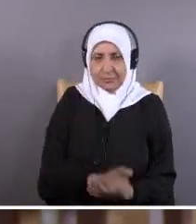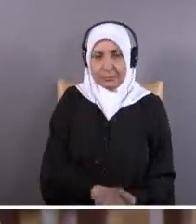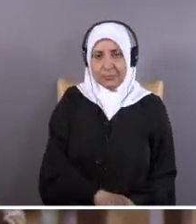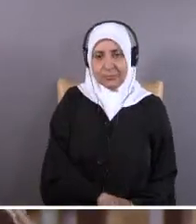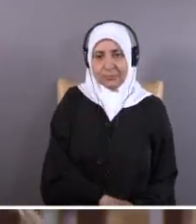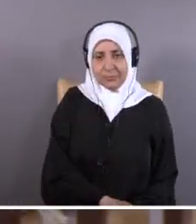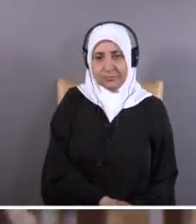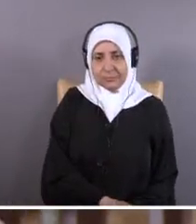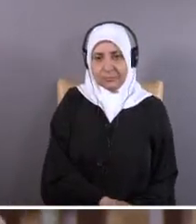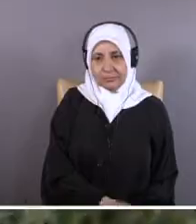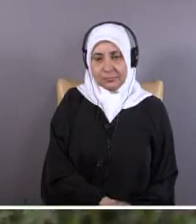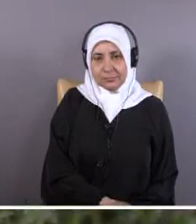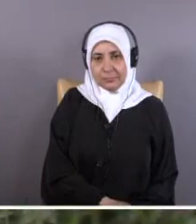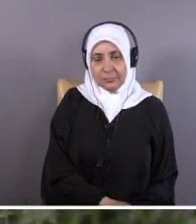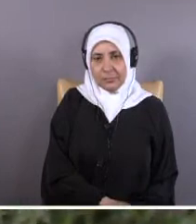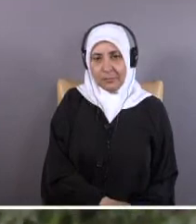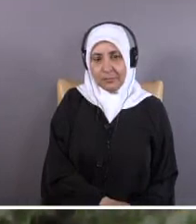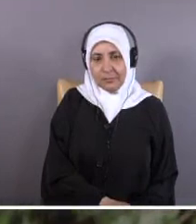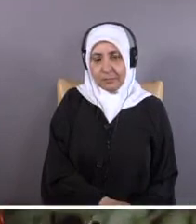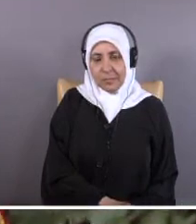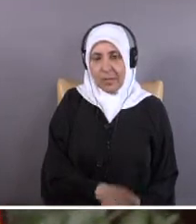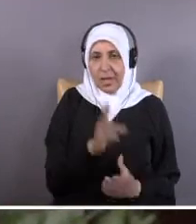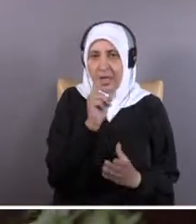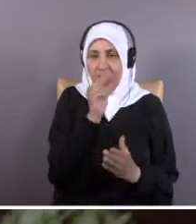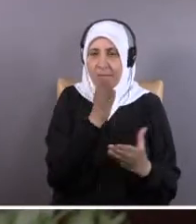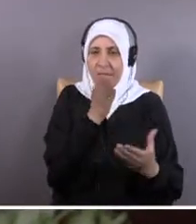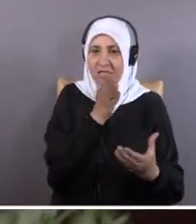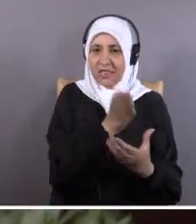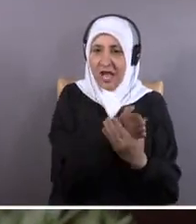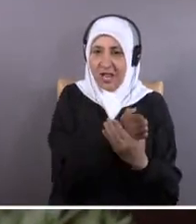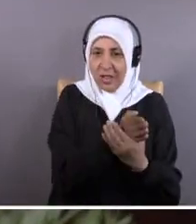intervene on our behalf to God.